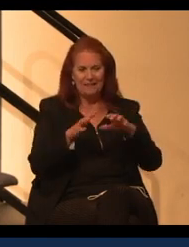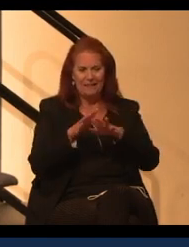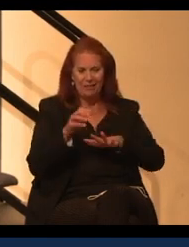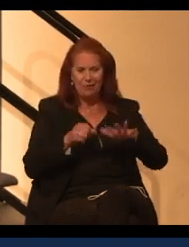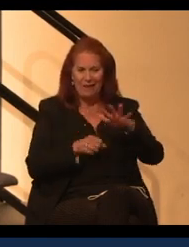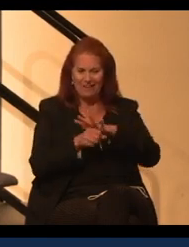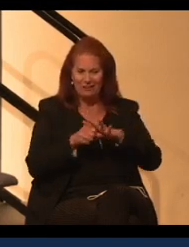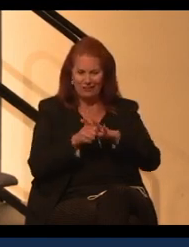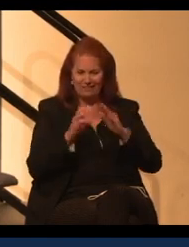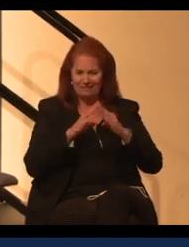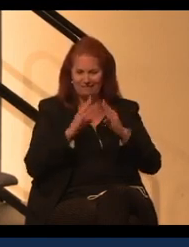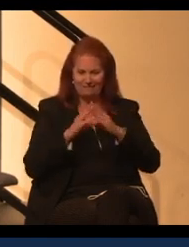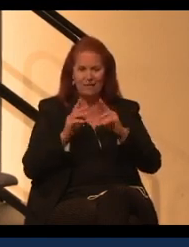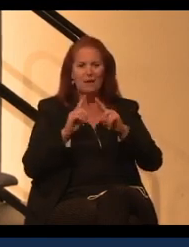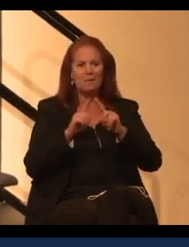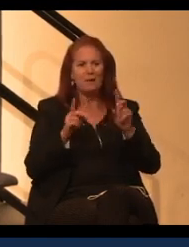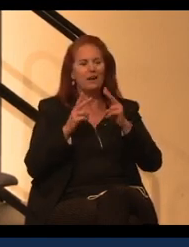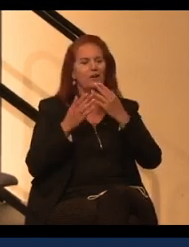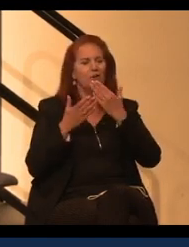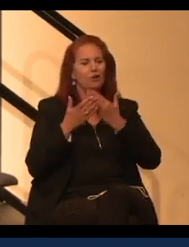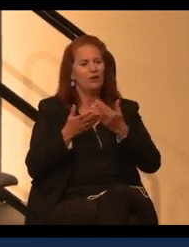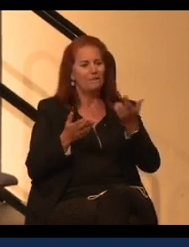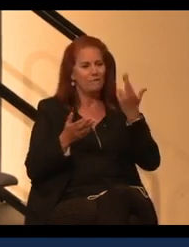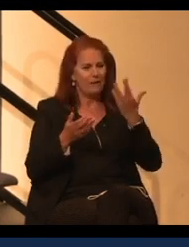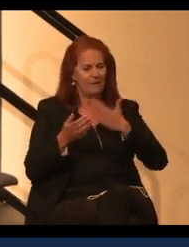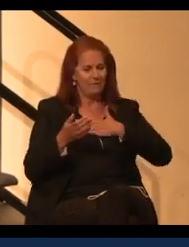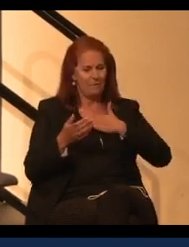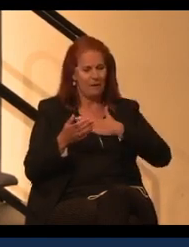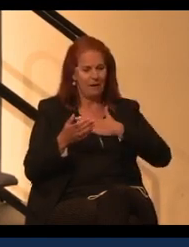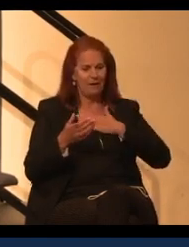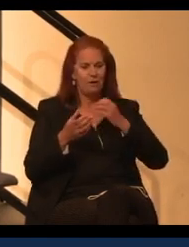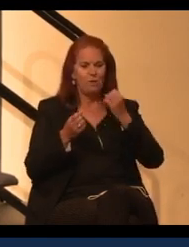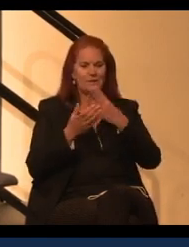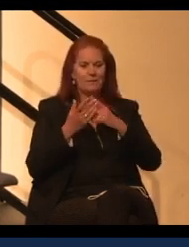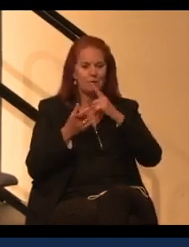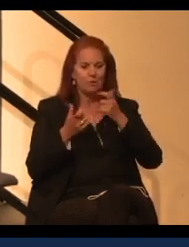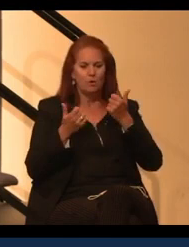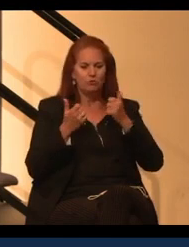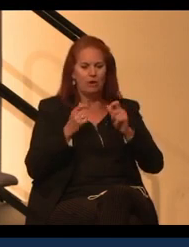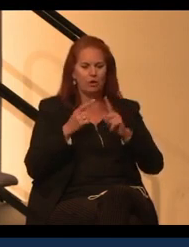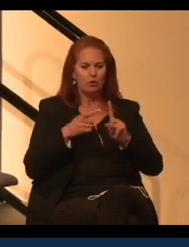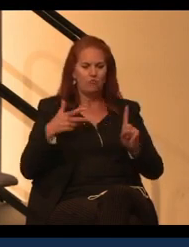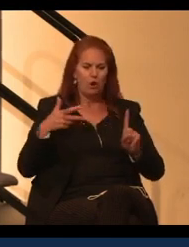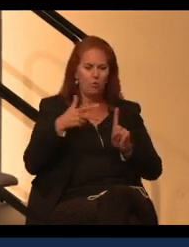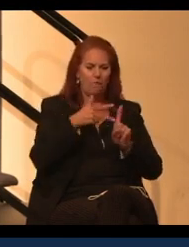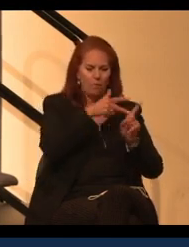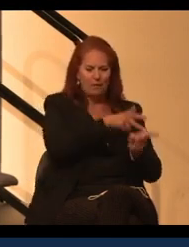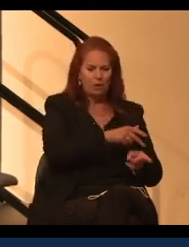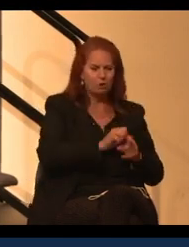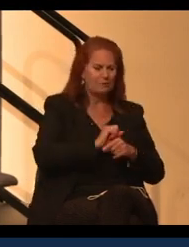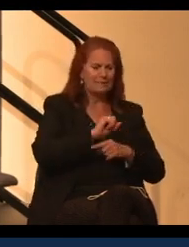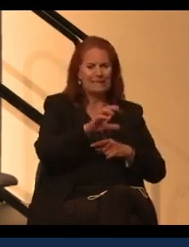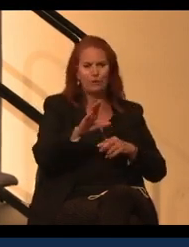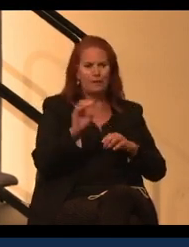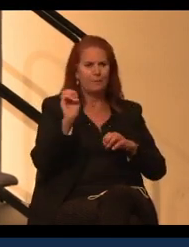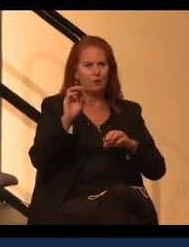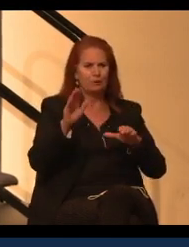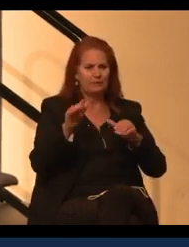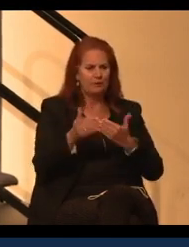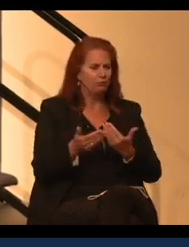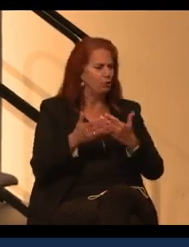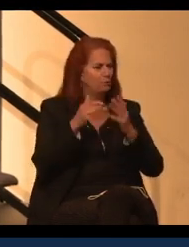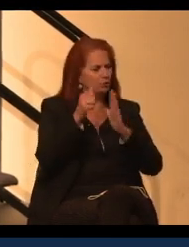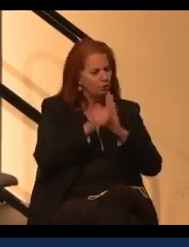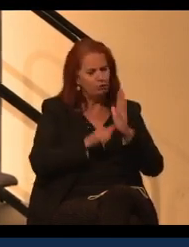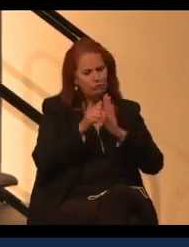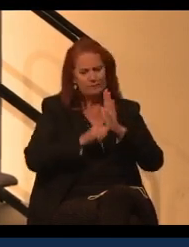location, but even a very good friend of mine was, someone had attempted to run her over by a car. She was sent to the emergency room, surgeries and so